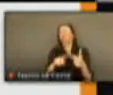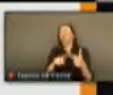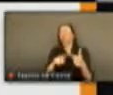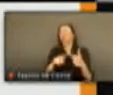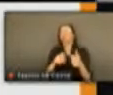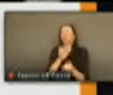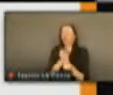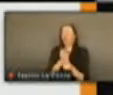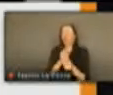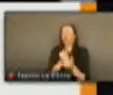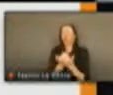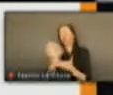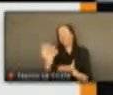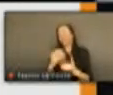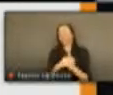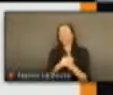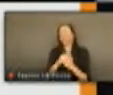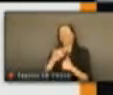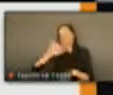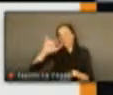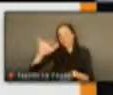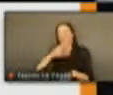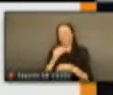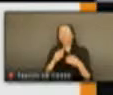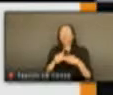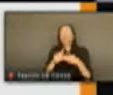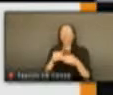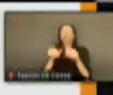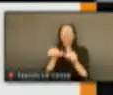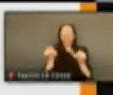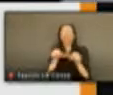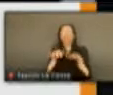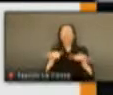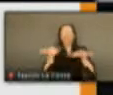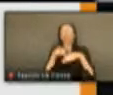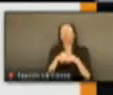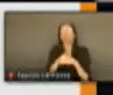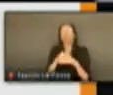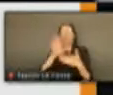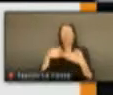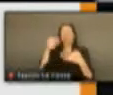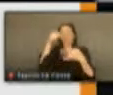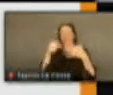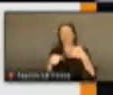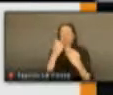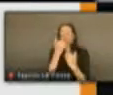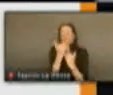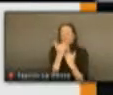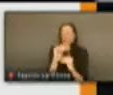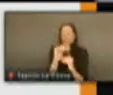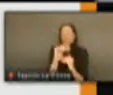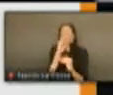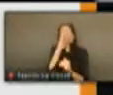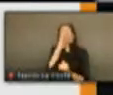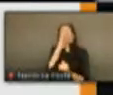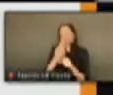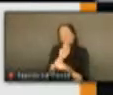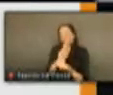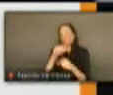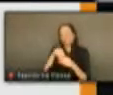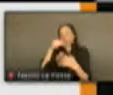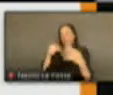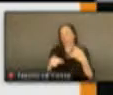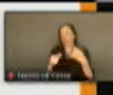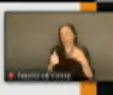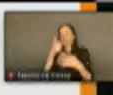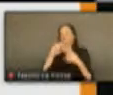The revenues that these departments generate are restricted for use within those departments. For example, we cannot use water